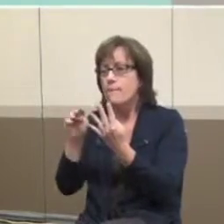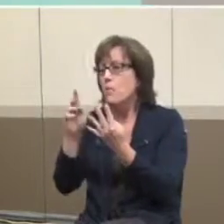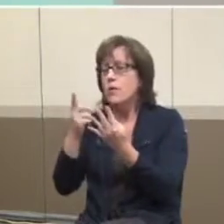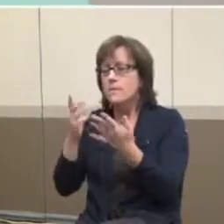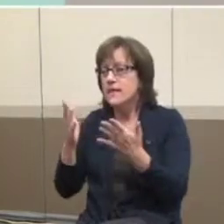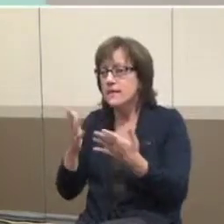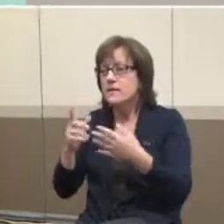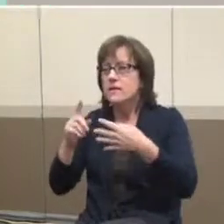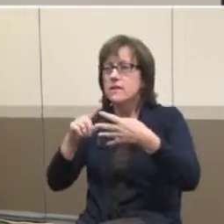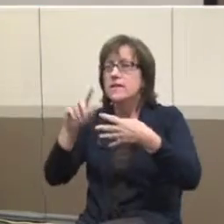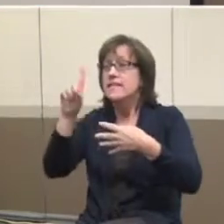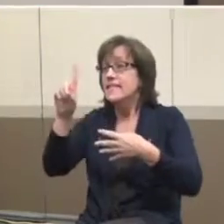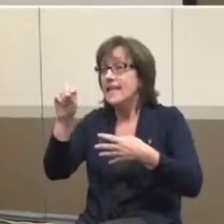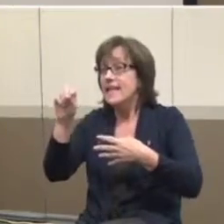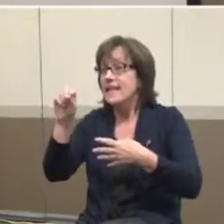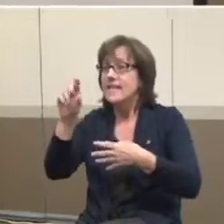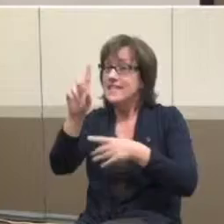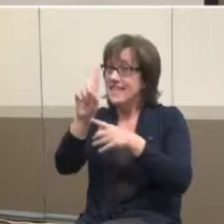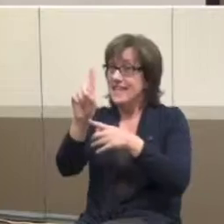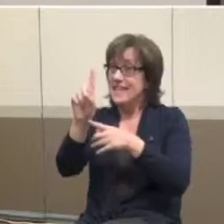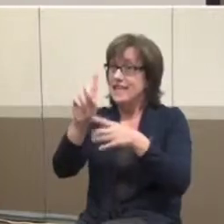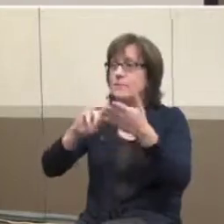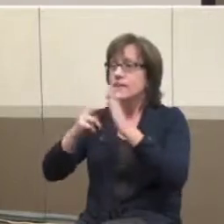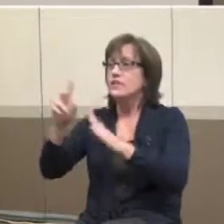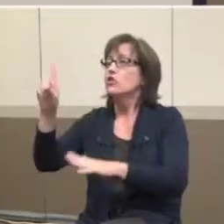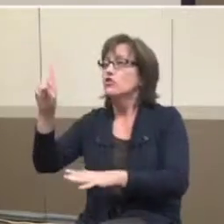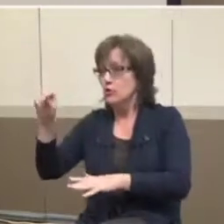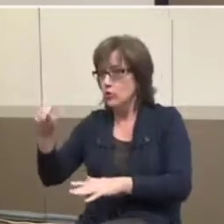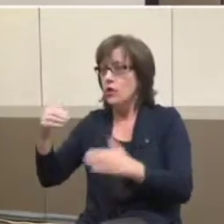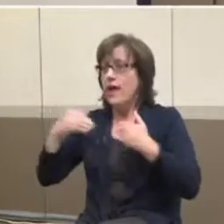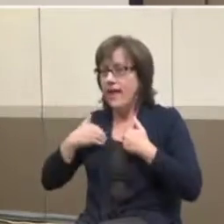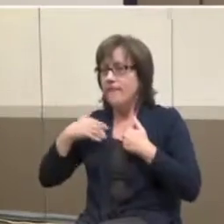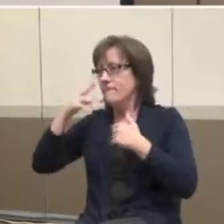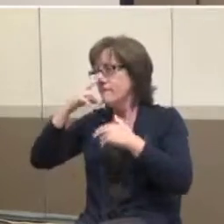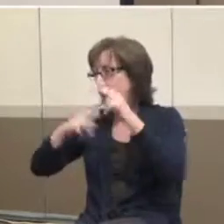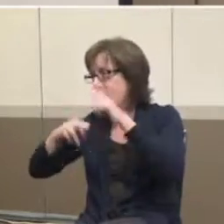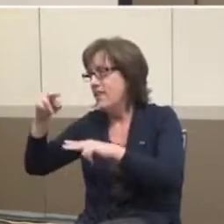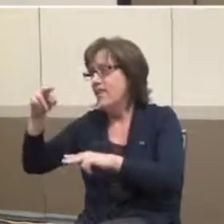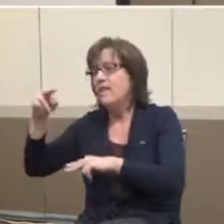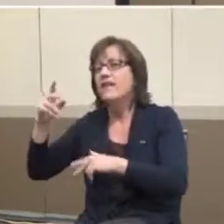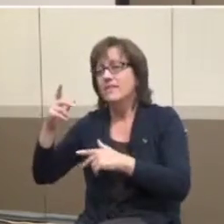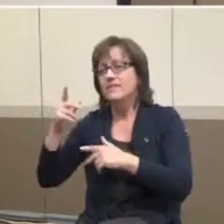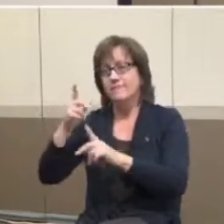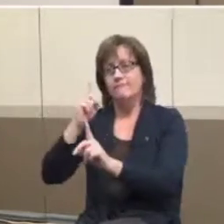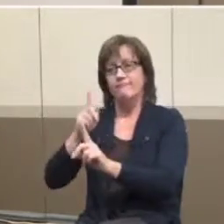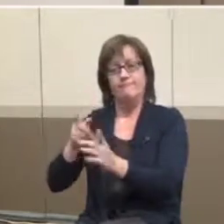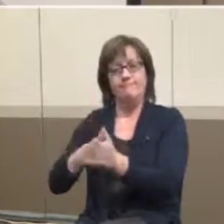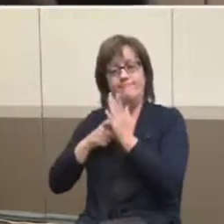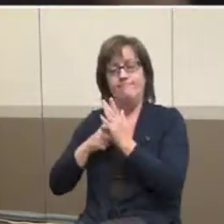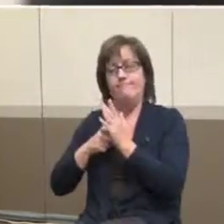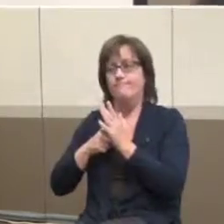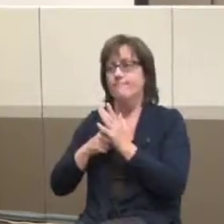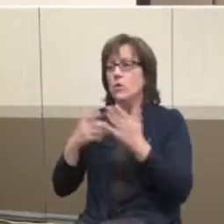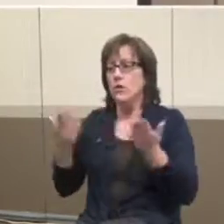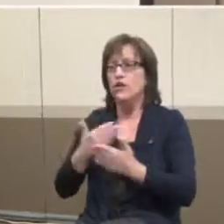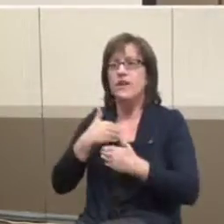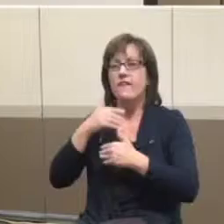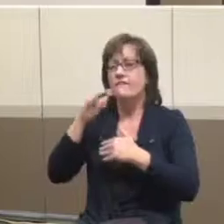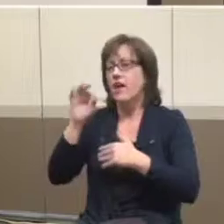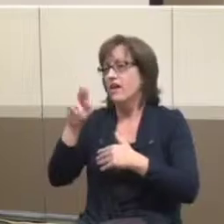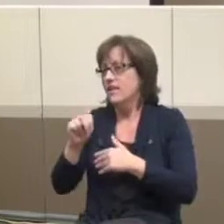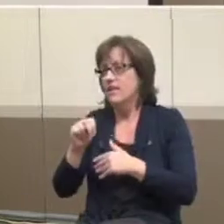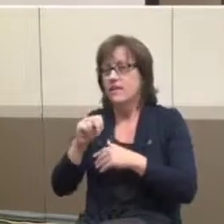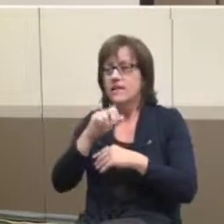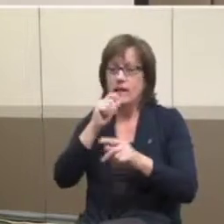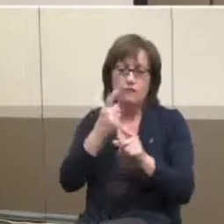D is do have fun. That's sort of my first standard rule. We're here to have fun. There's no right way, there's no